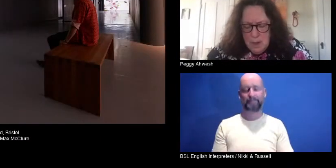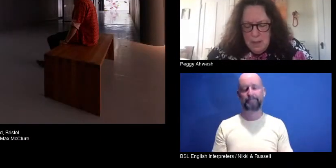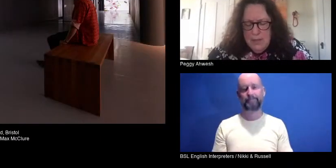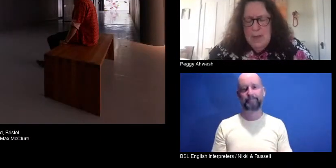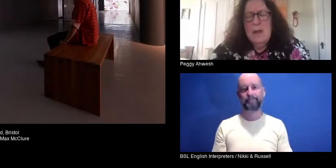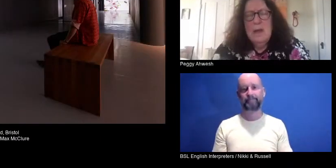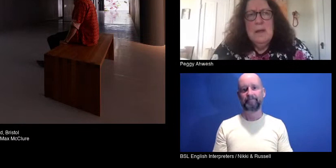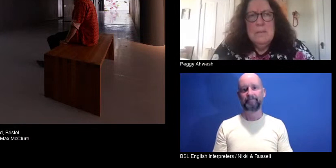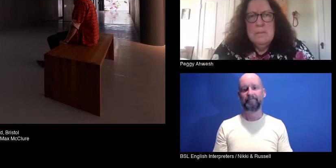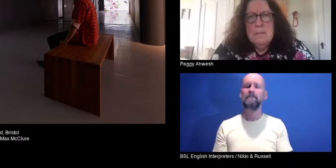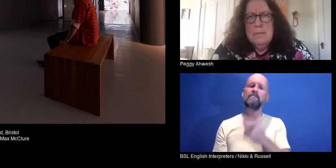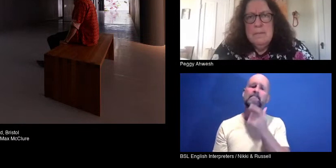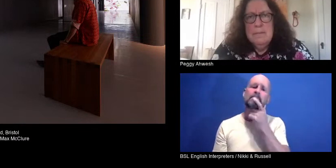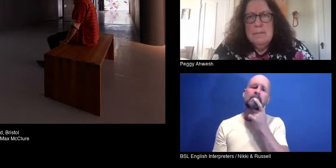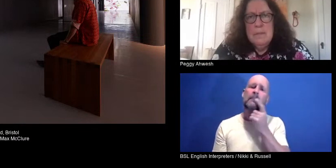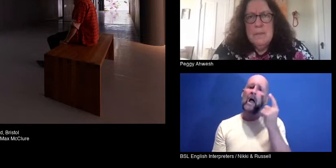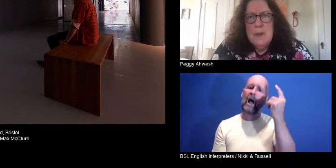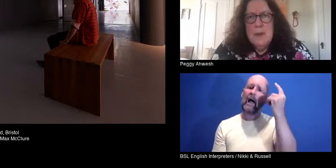I think...